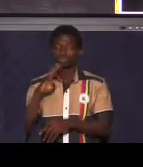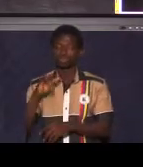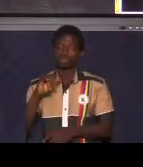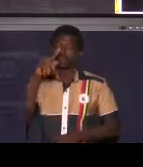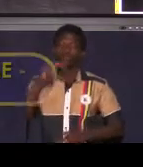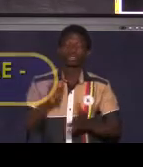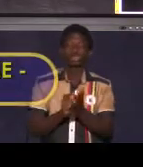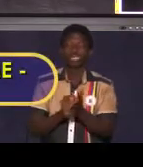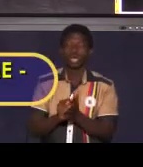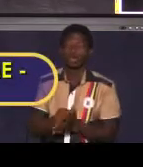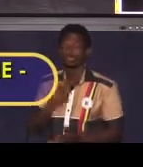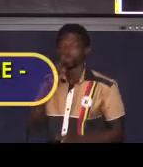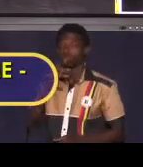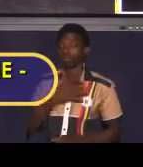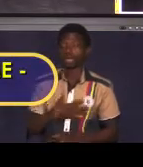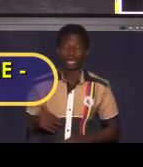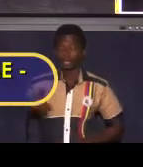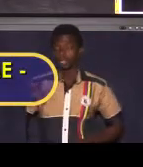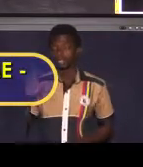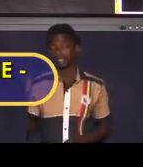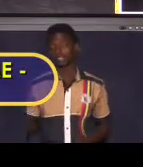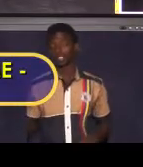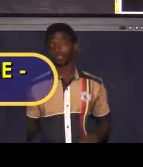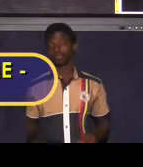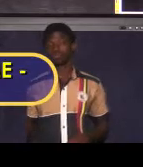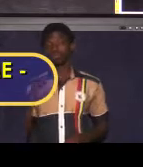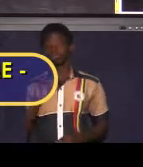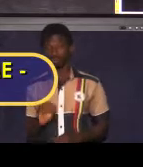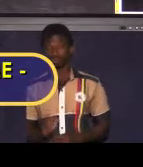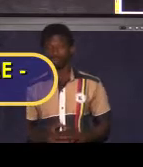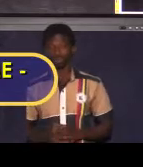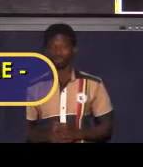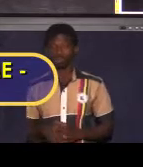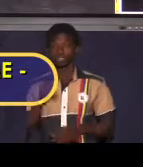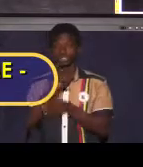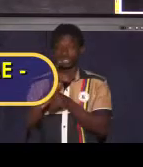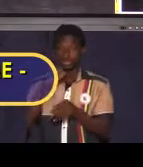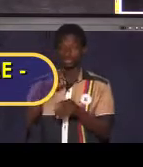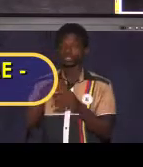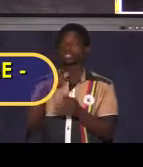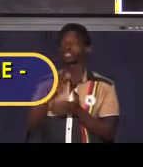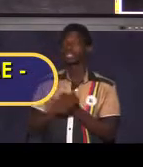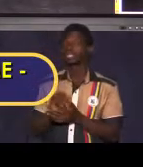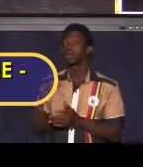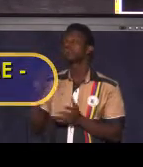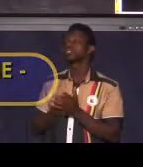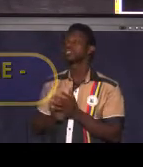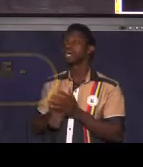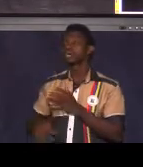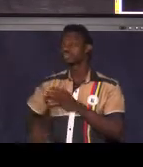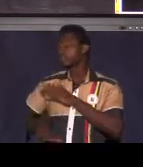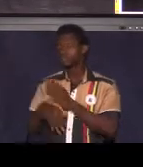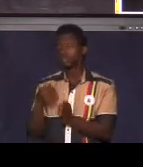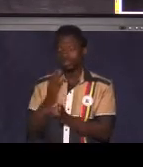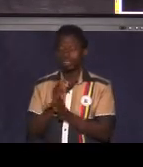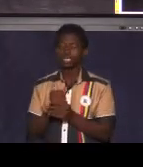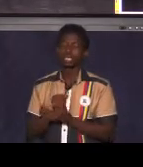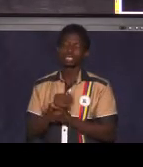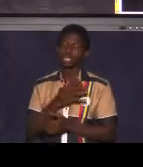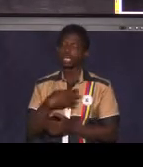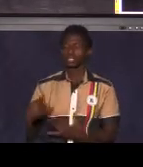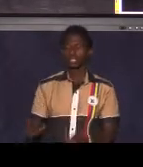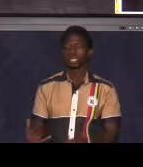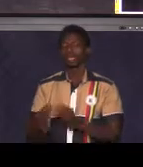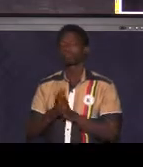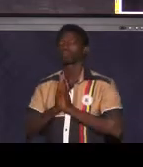that we're multiplying by 1,000. 1 and 3 zeros. So keeping that 1,000 below the line, that's 1 over